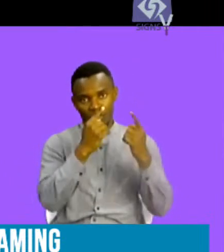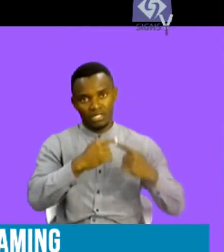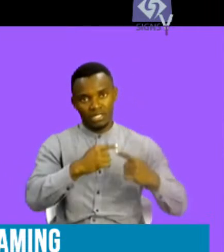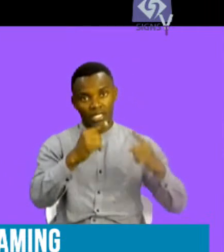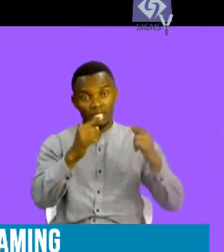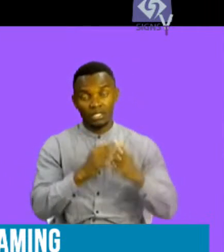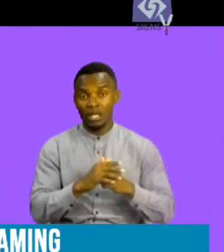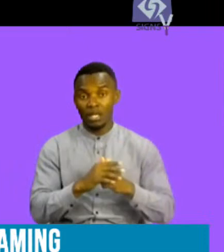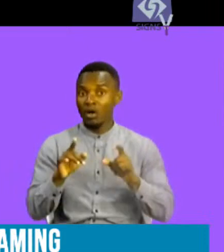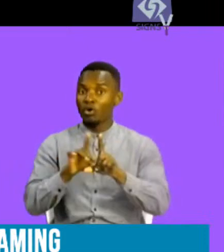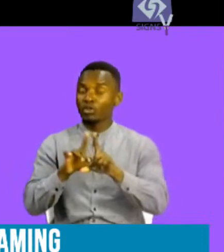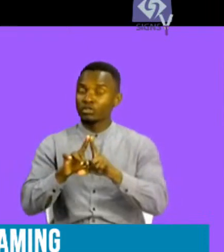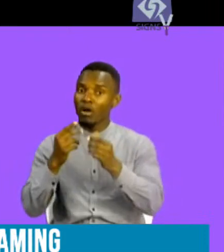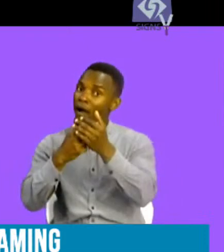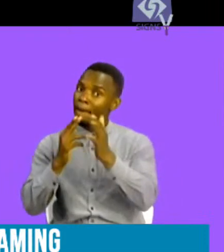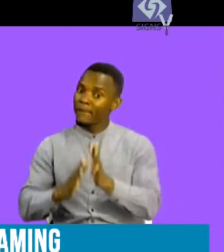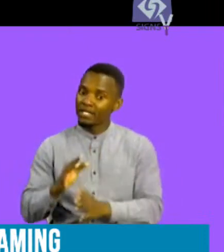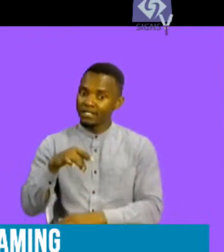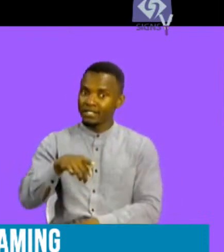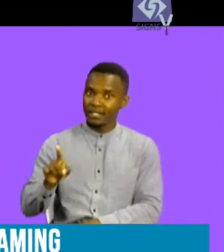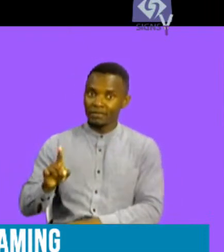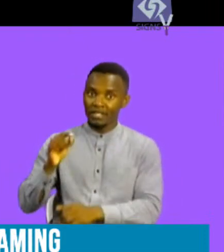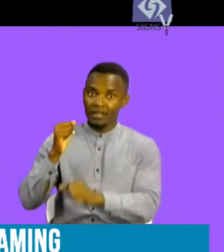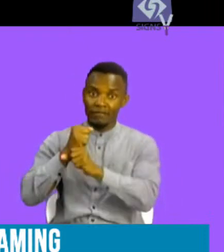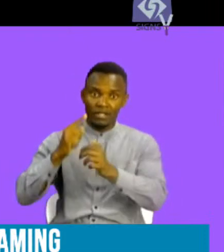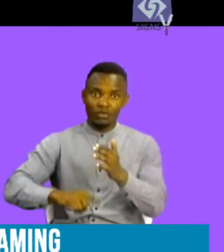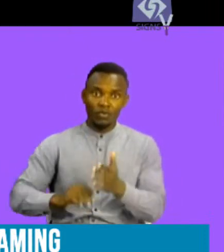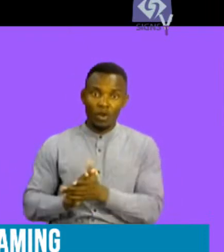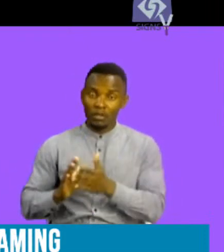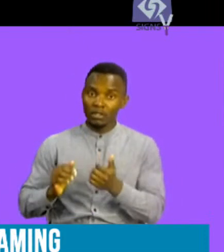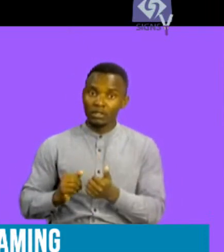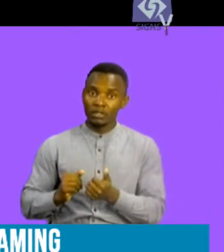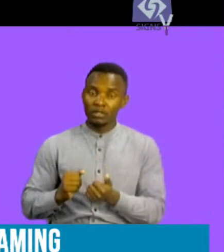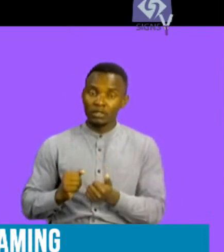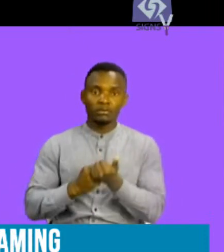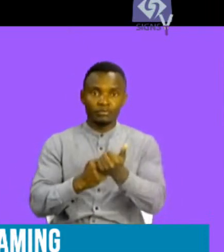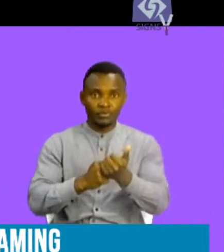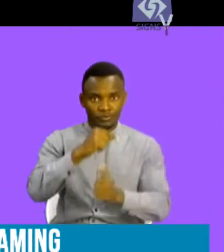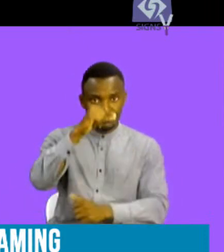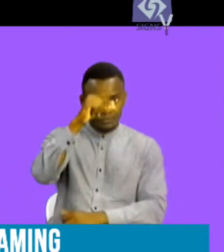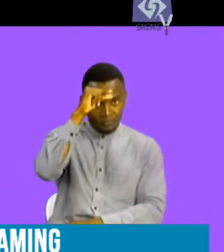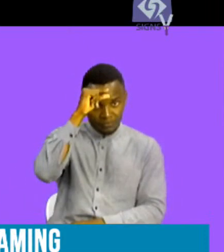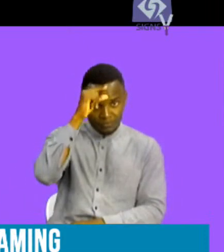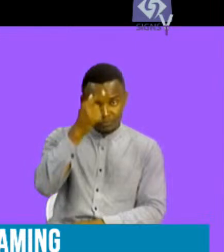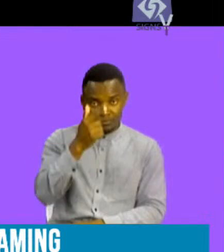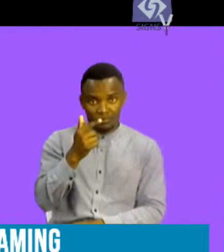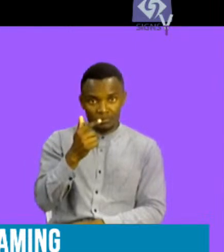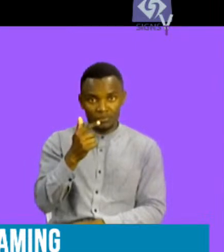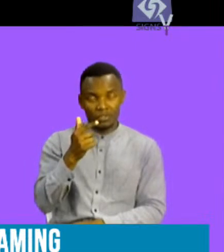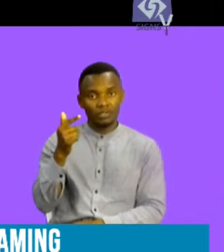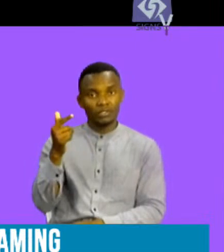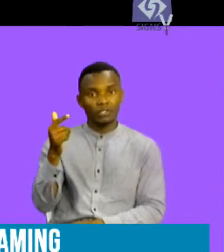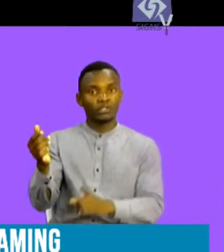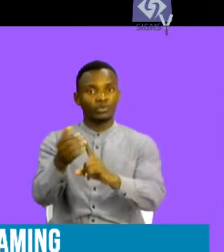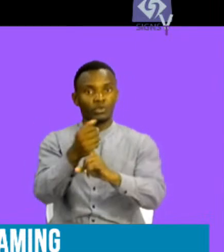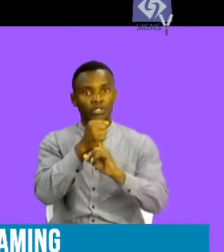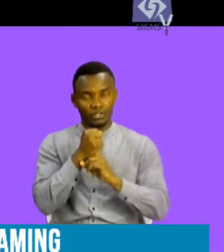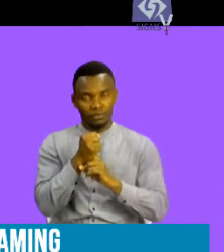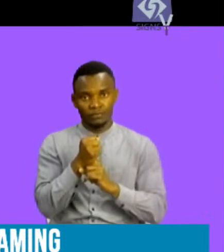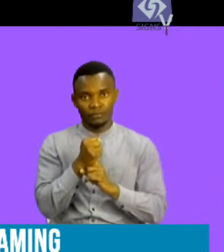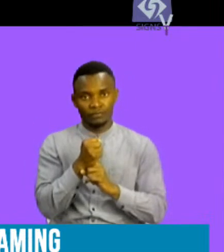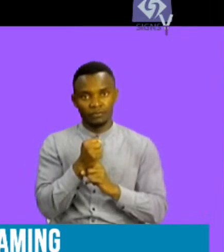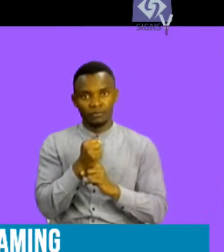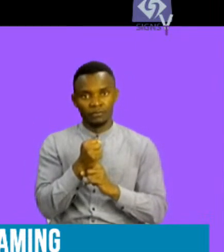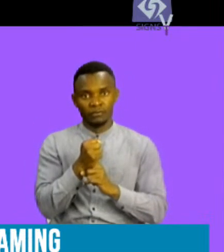have also been able to stand with the government, yes, and assist the government achieve sometimes